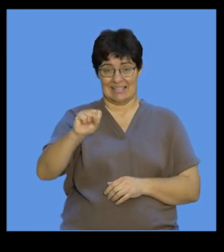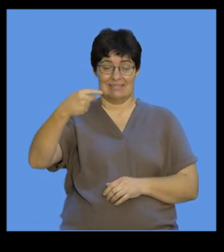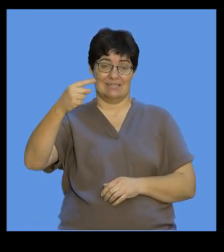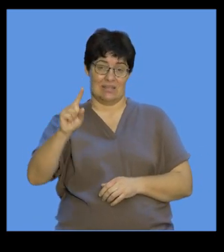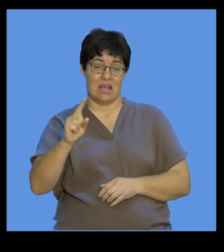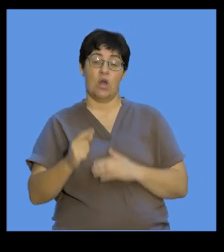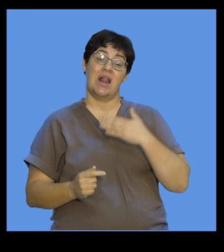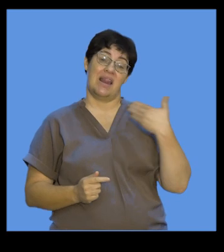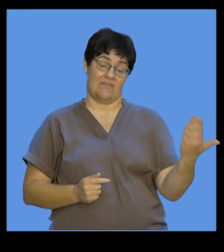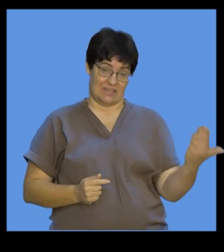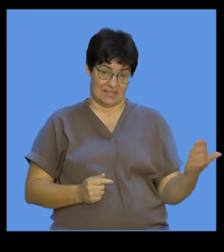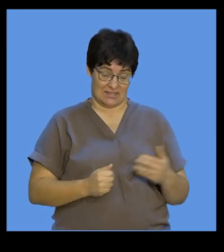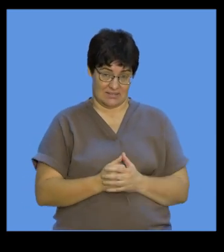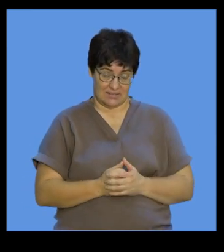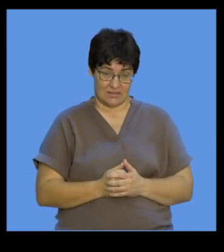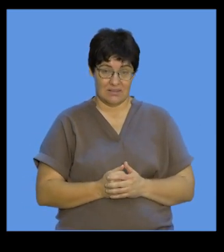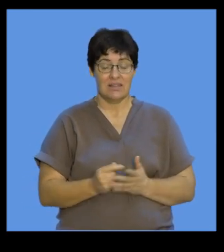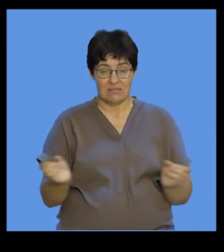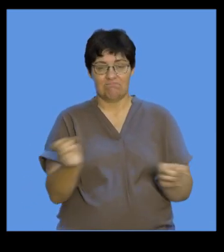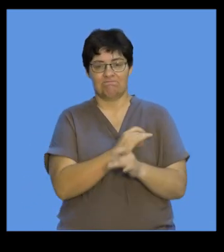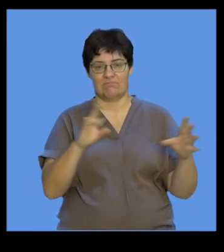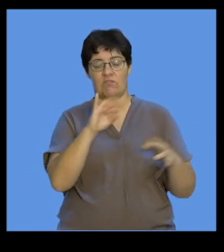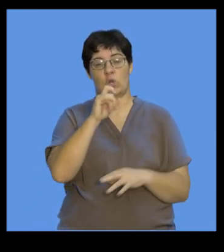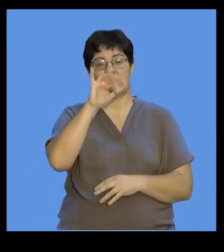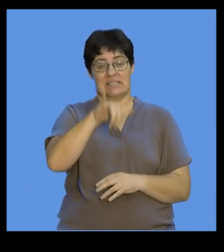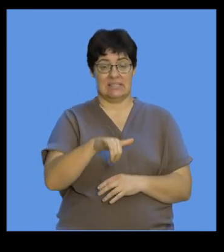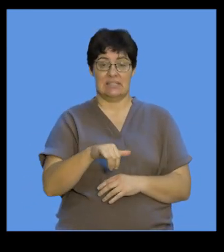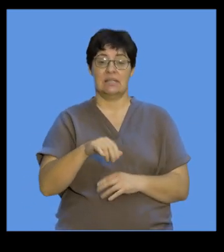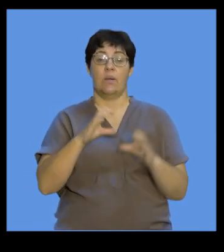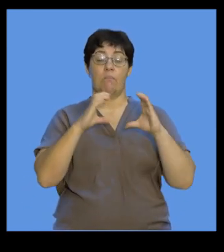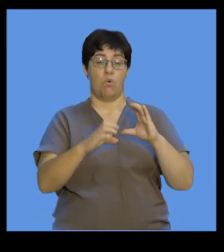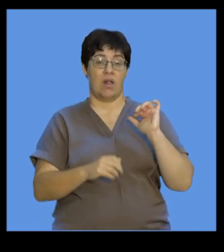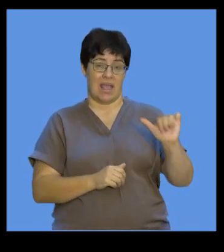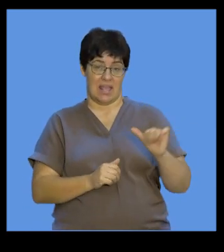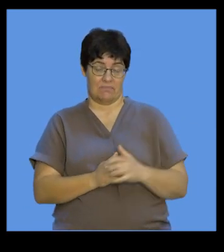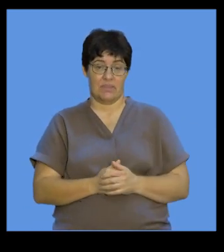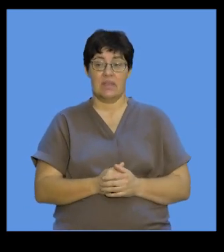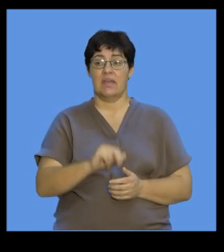So this is the initial velocity of ball A. So I'm going to call it VIA.